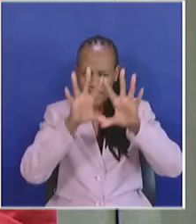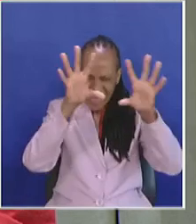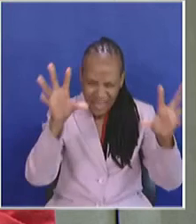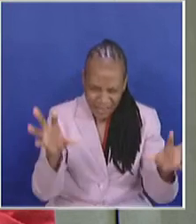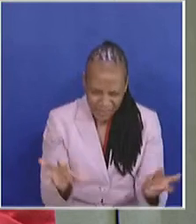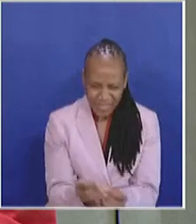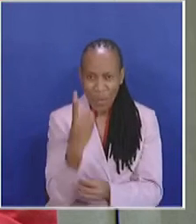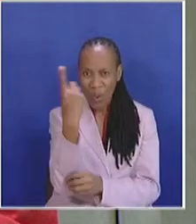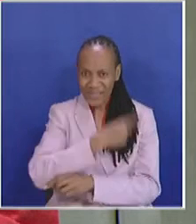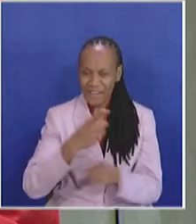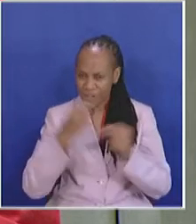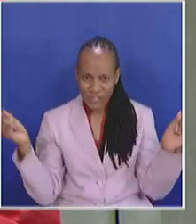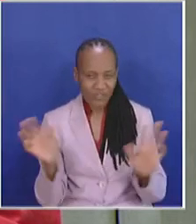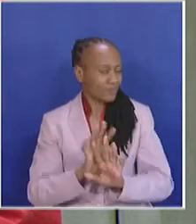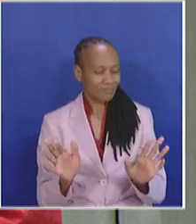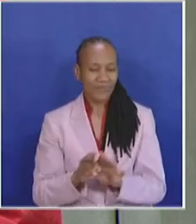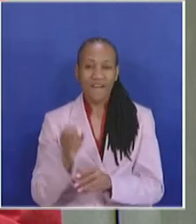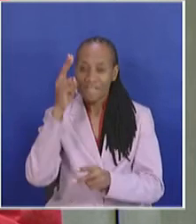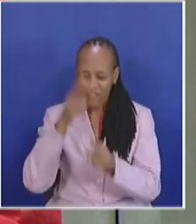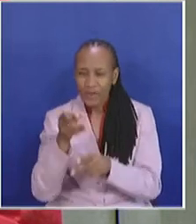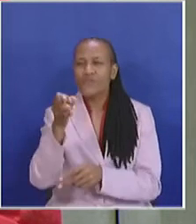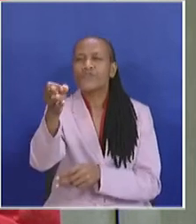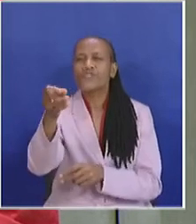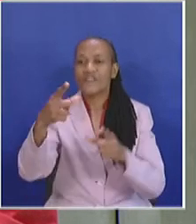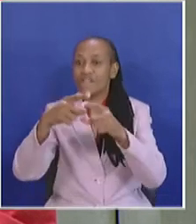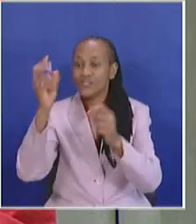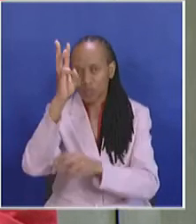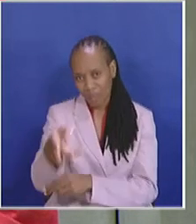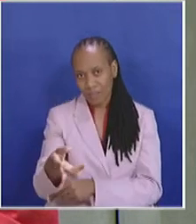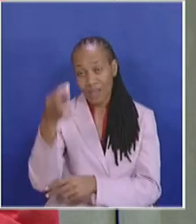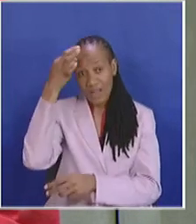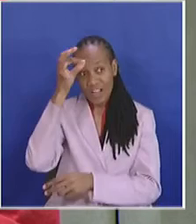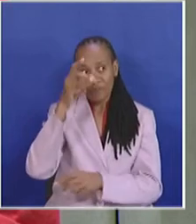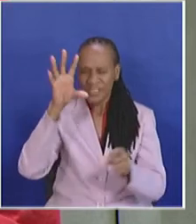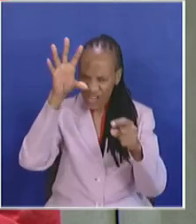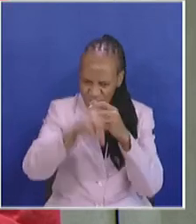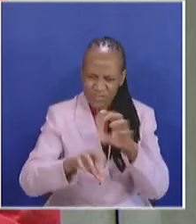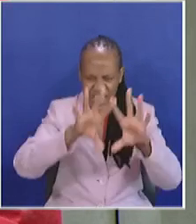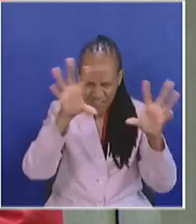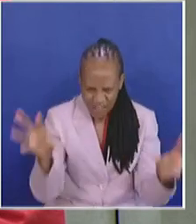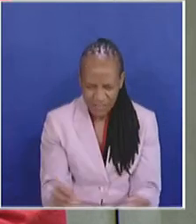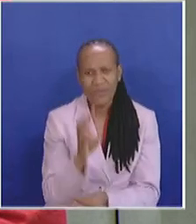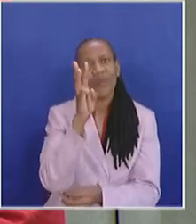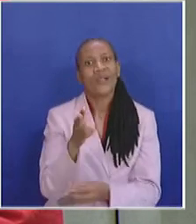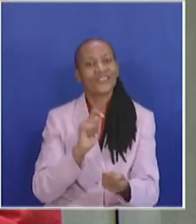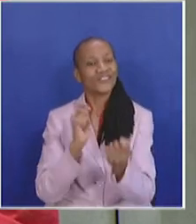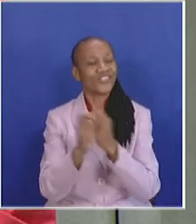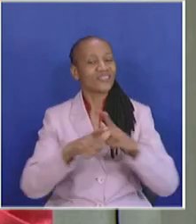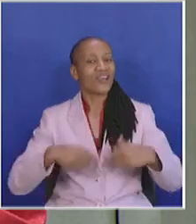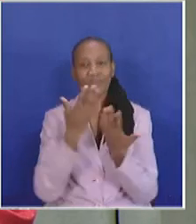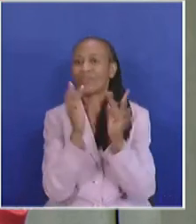and that there is light at the end of the tunnel, that this government will indeed change the lives of the people for the